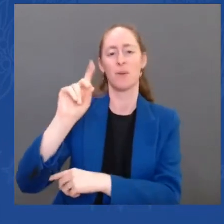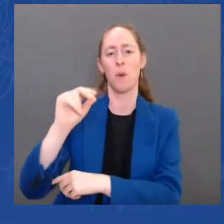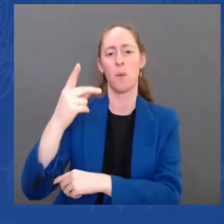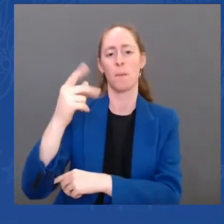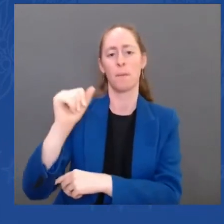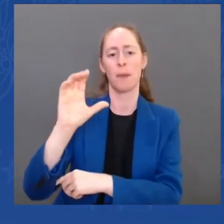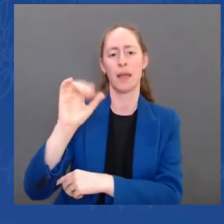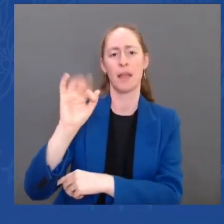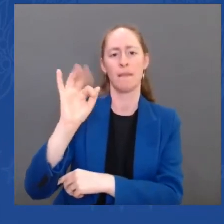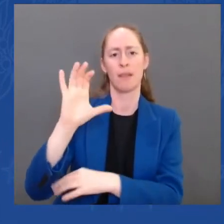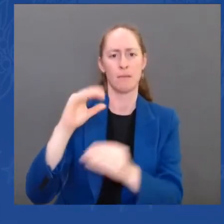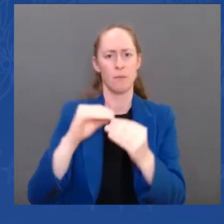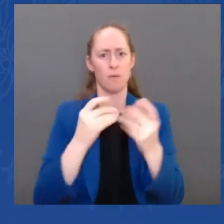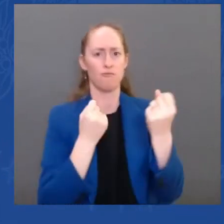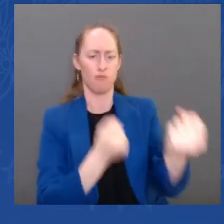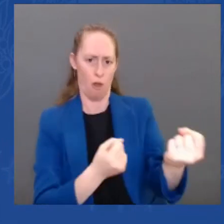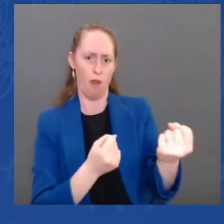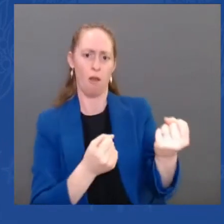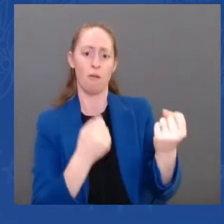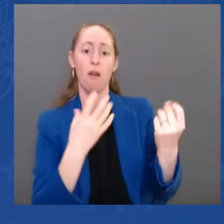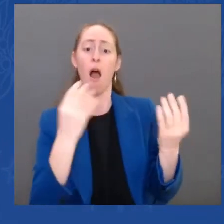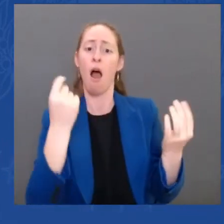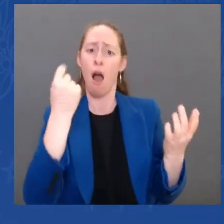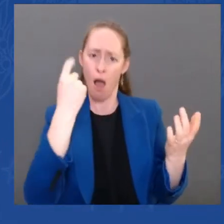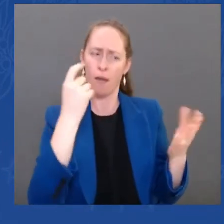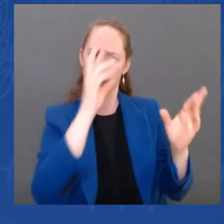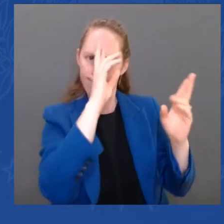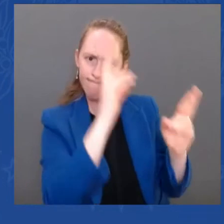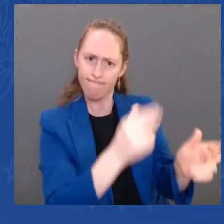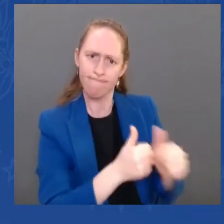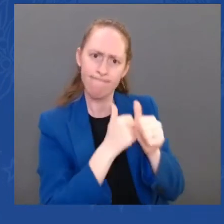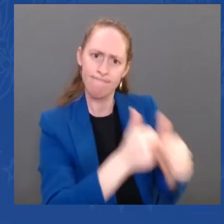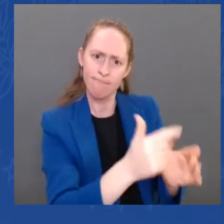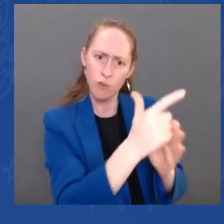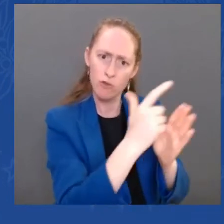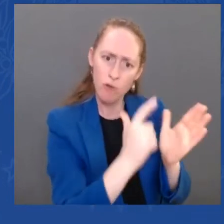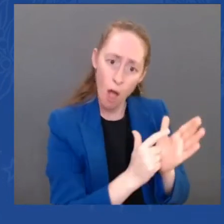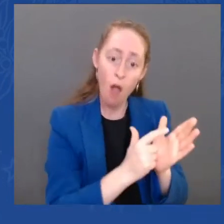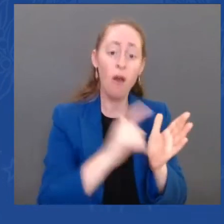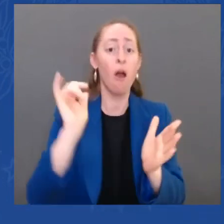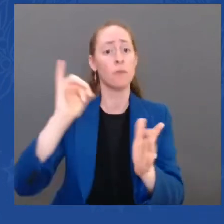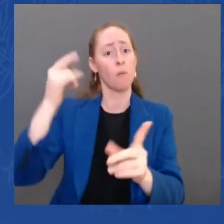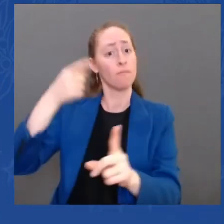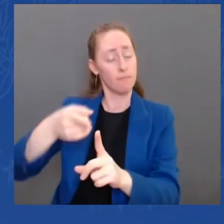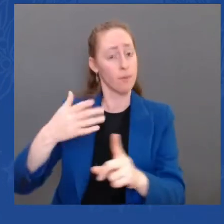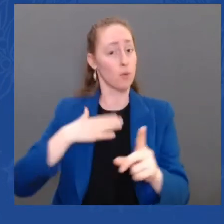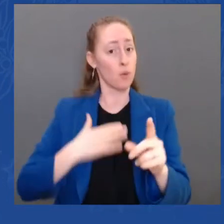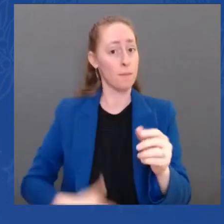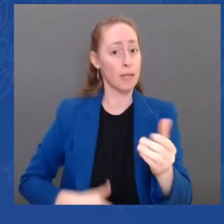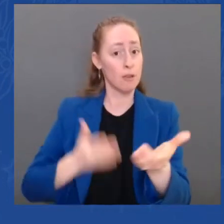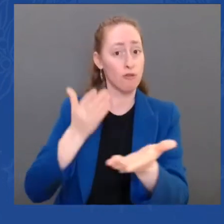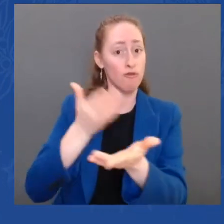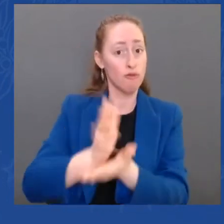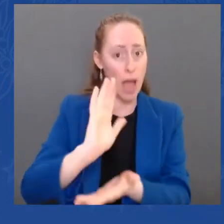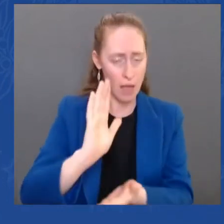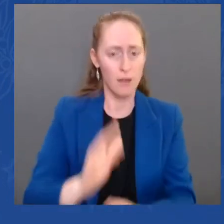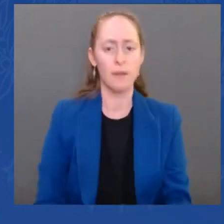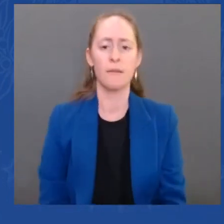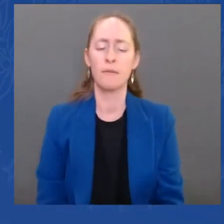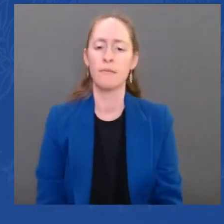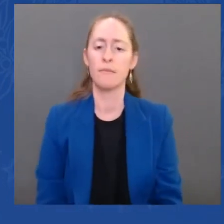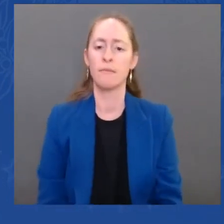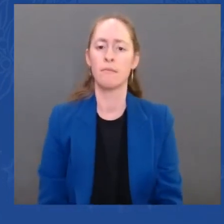rights. This is something that benefits all 1 billion of the people who live in our countries, from the United States and all of